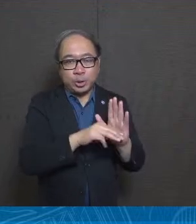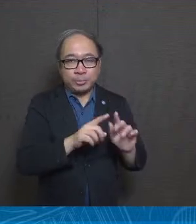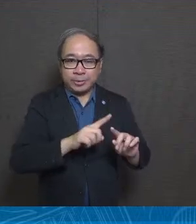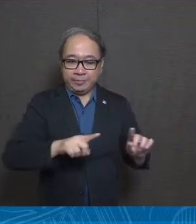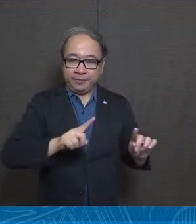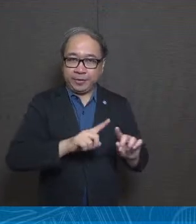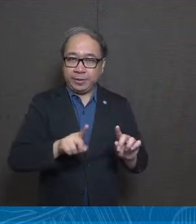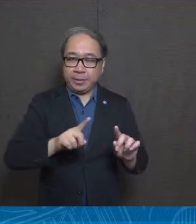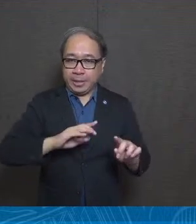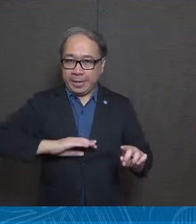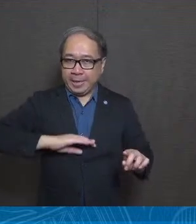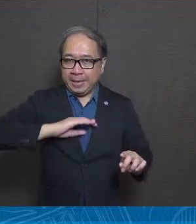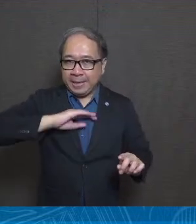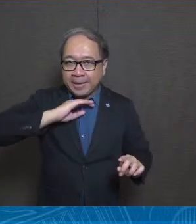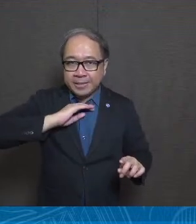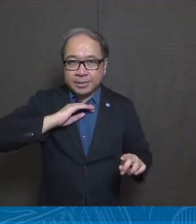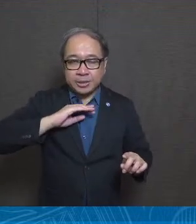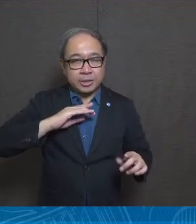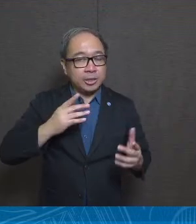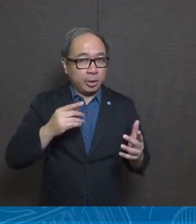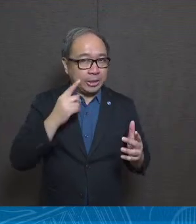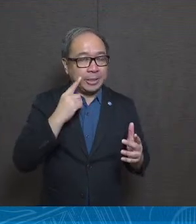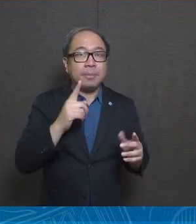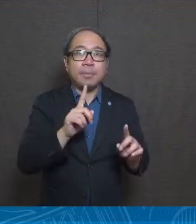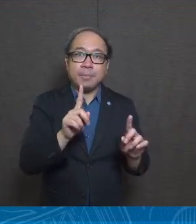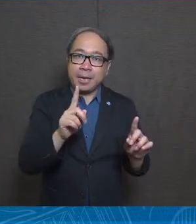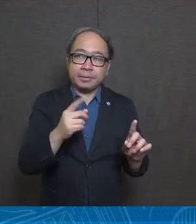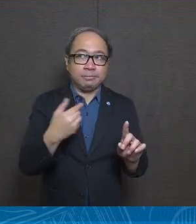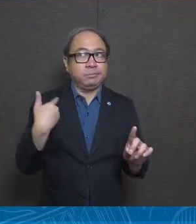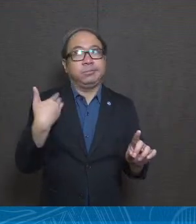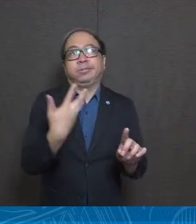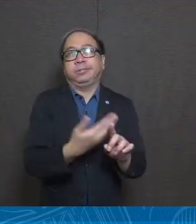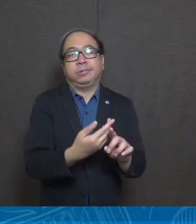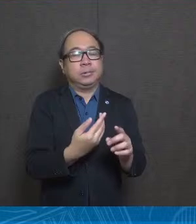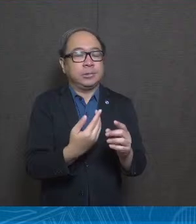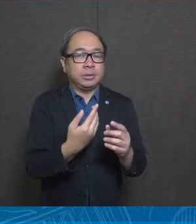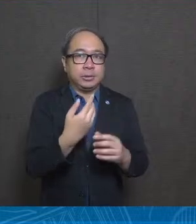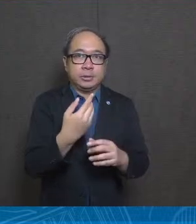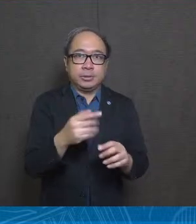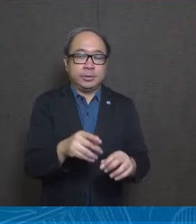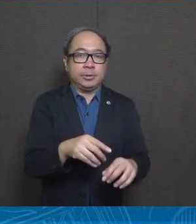would take us years to basically do ourselves. So I guess